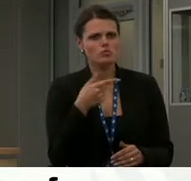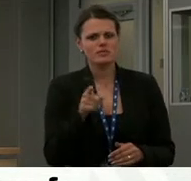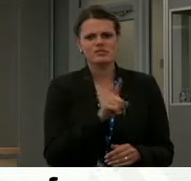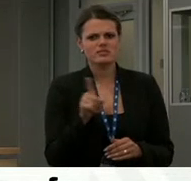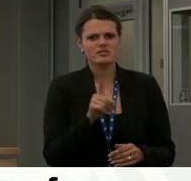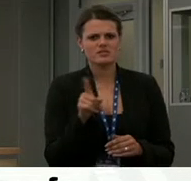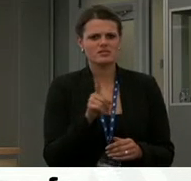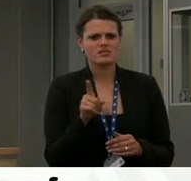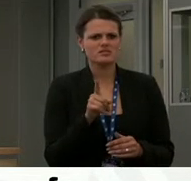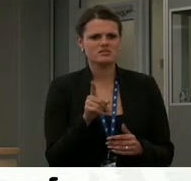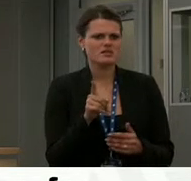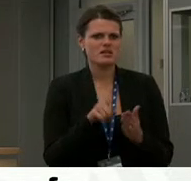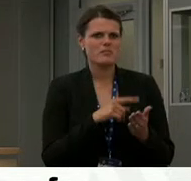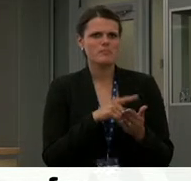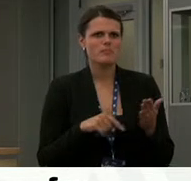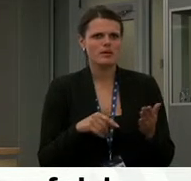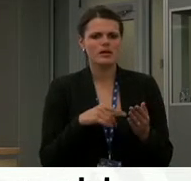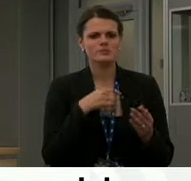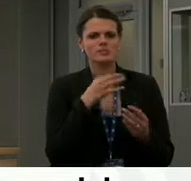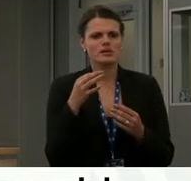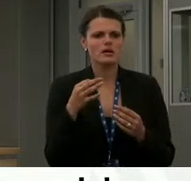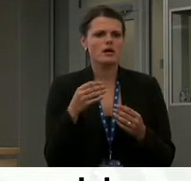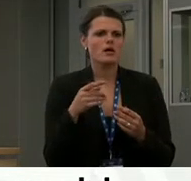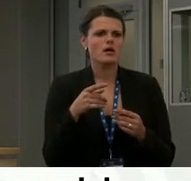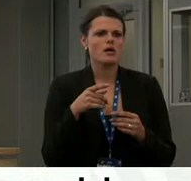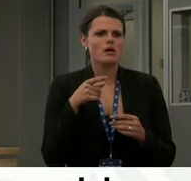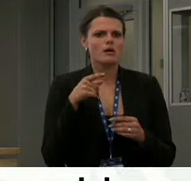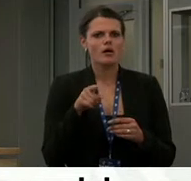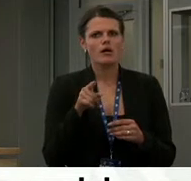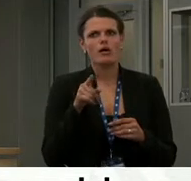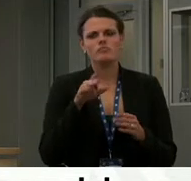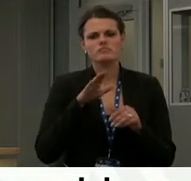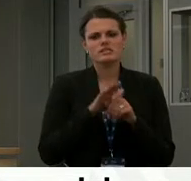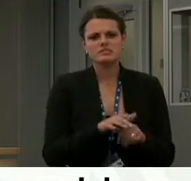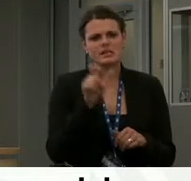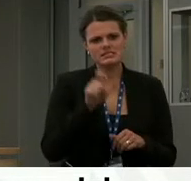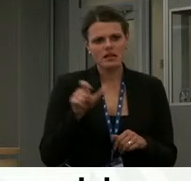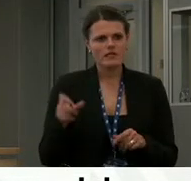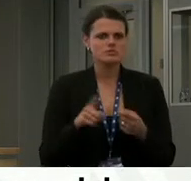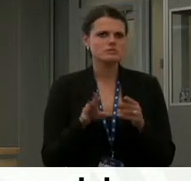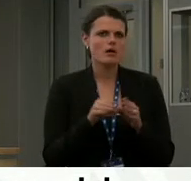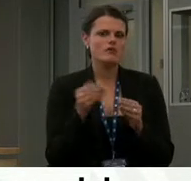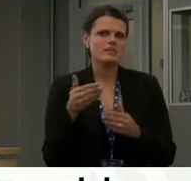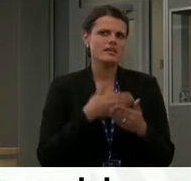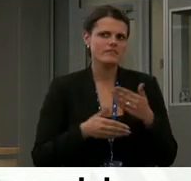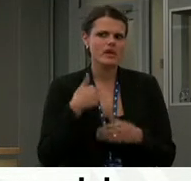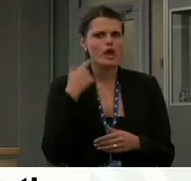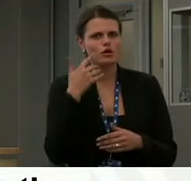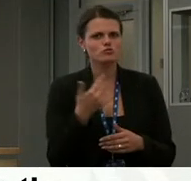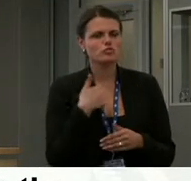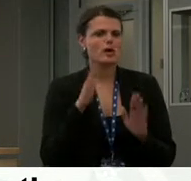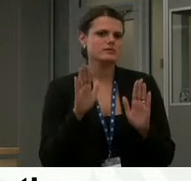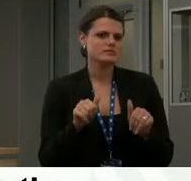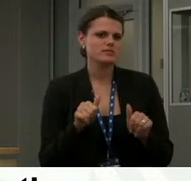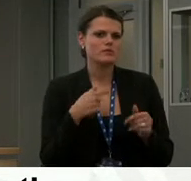to take stock of the implementation of the UN Convention on the Rights of Persons with Disabilities. I think I can contribute